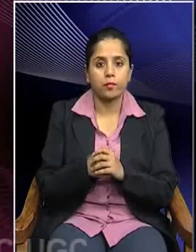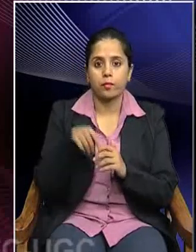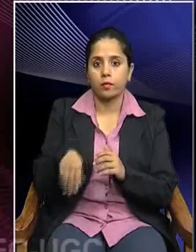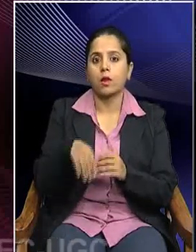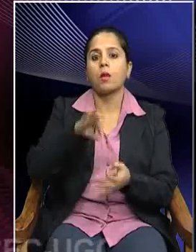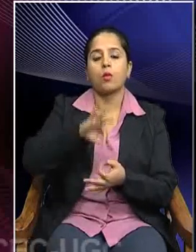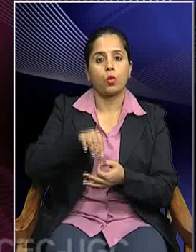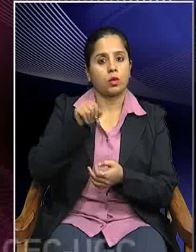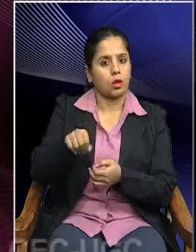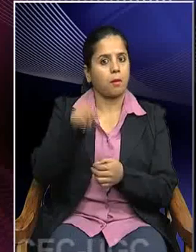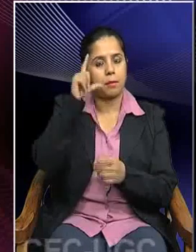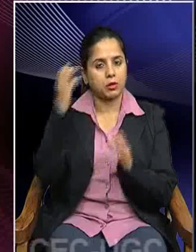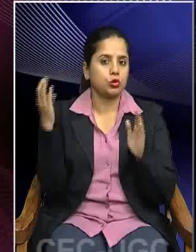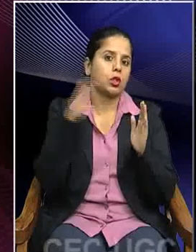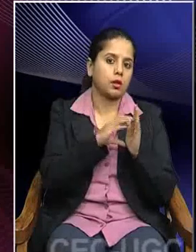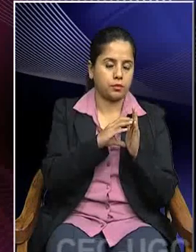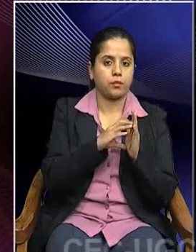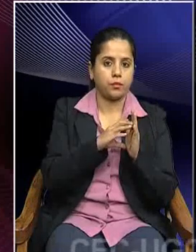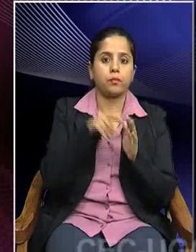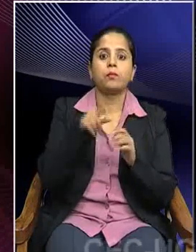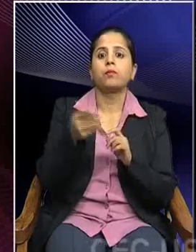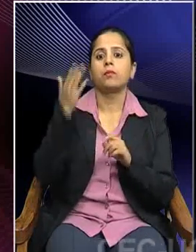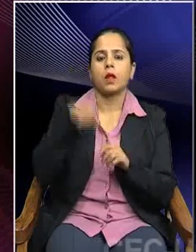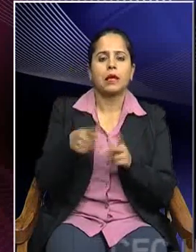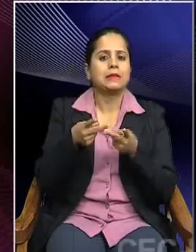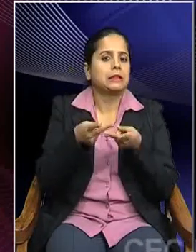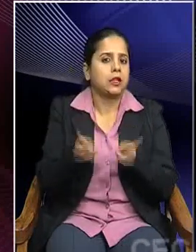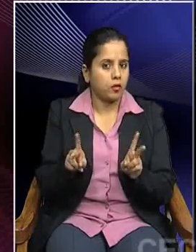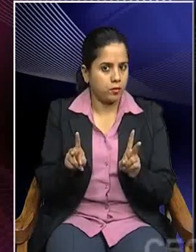Buddha's image. So there is a distinct